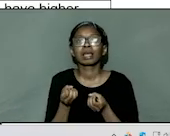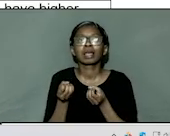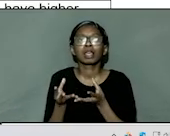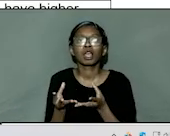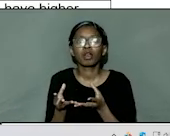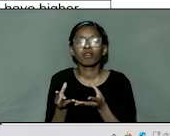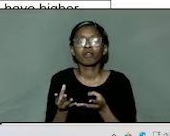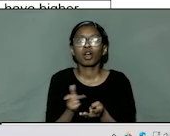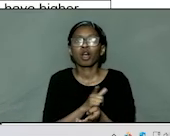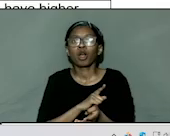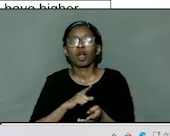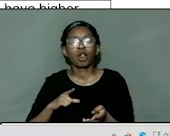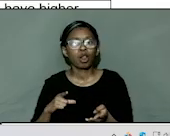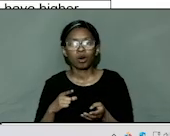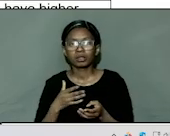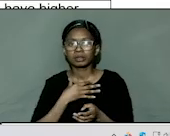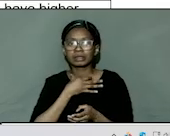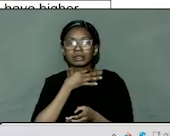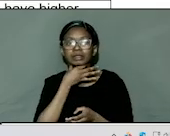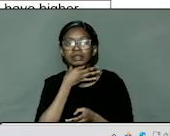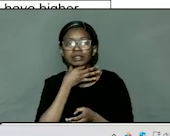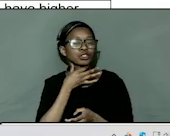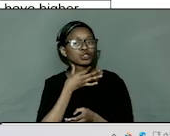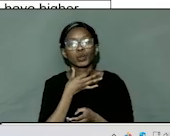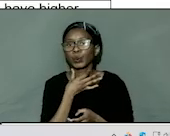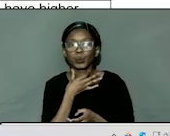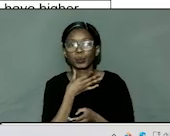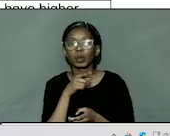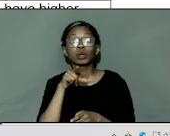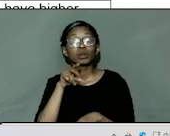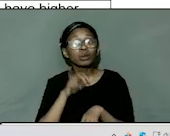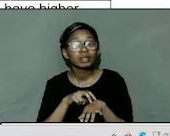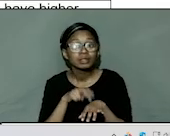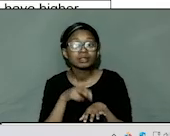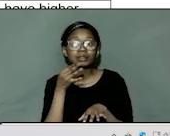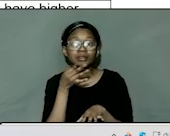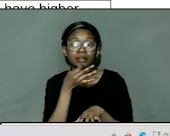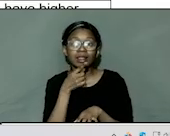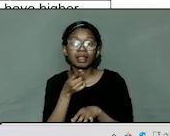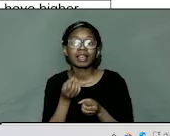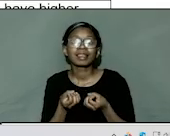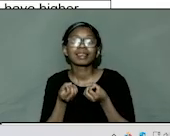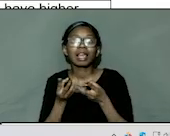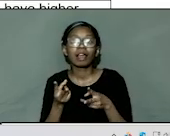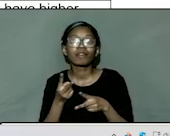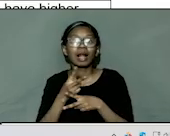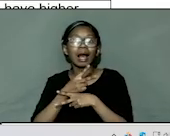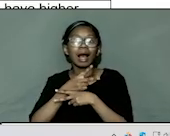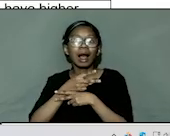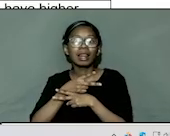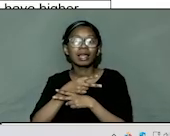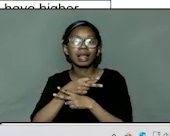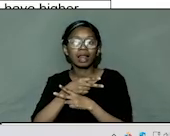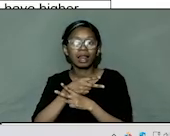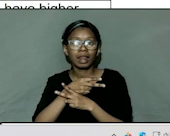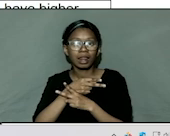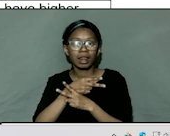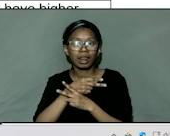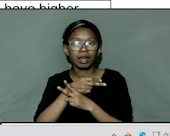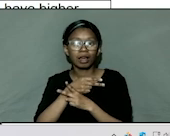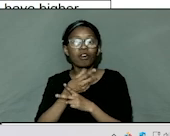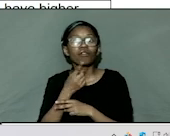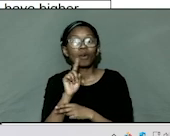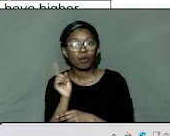to their offspring. You must state that they pass the allele forward